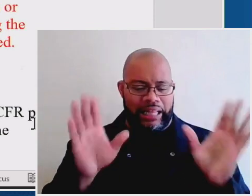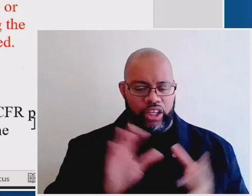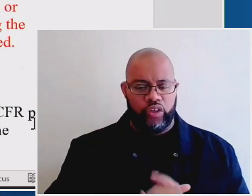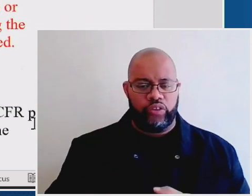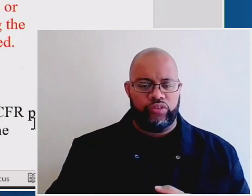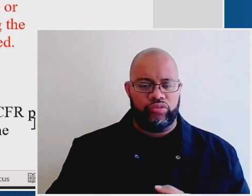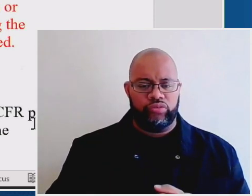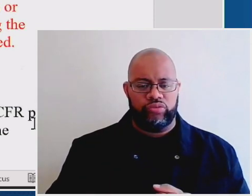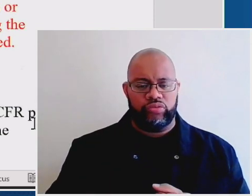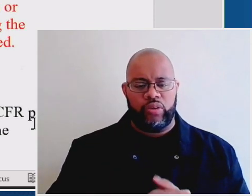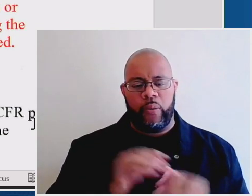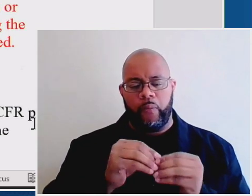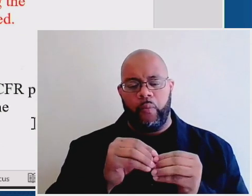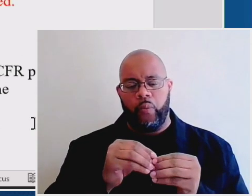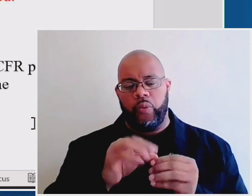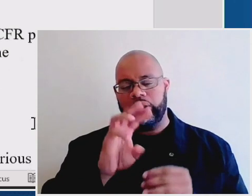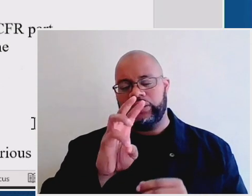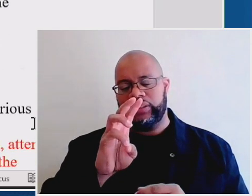little bit further,